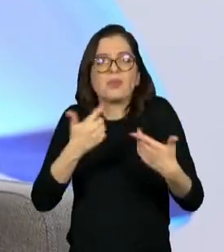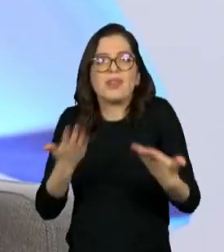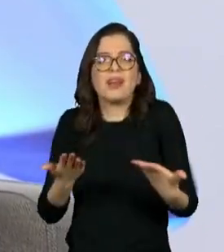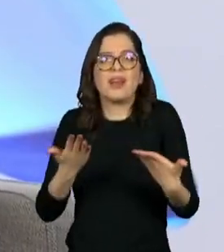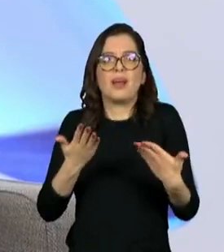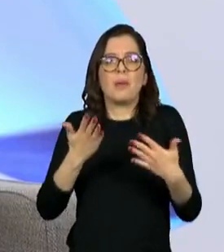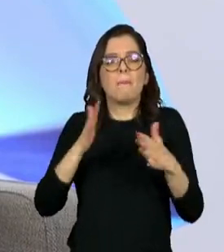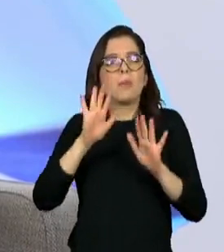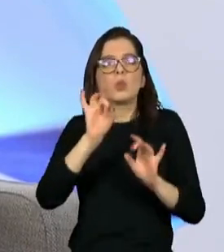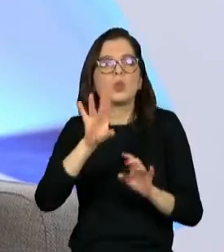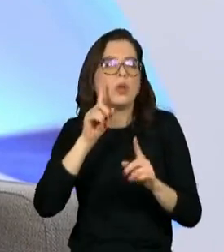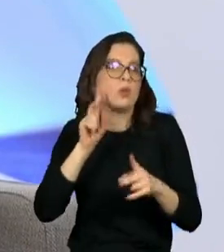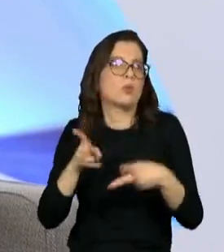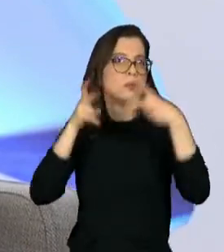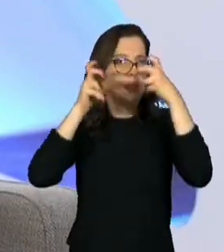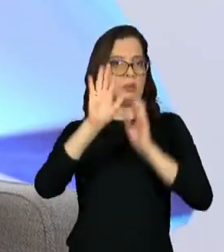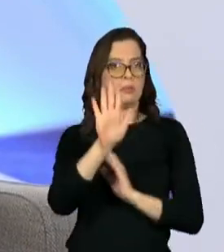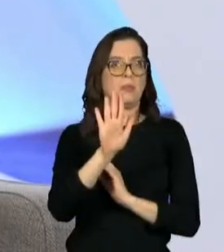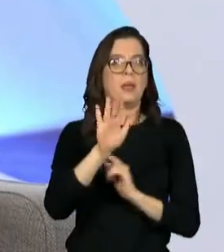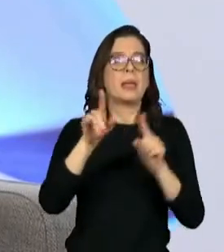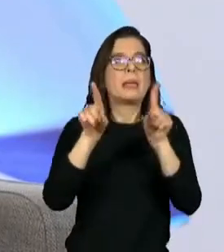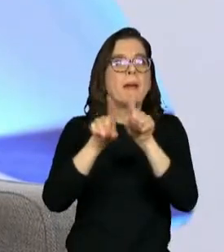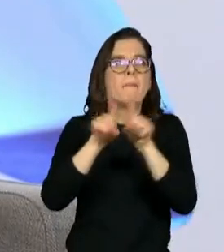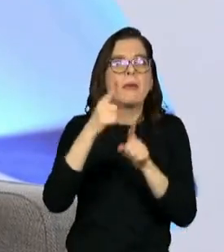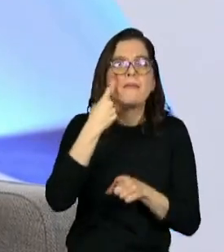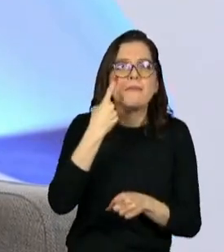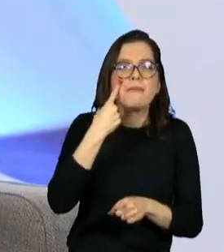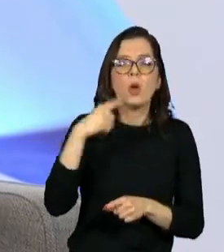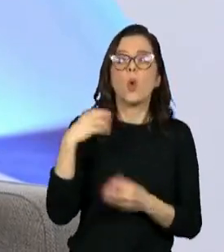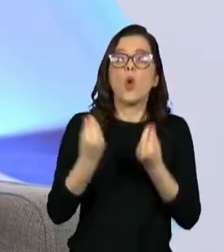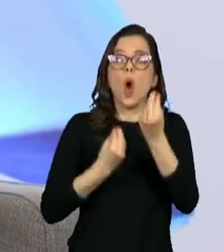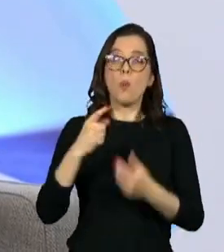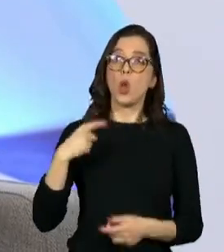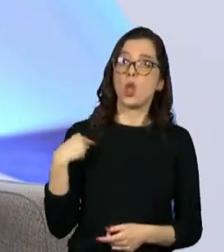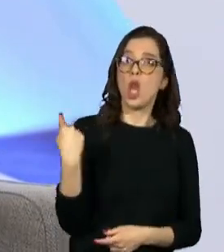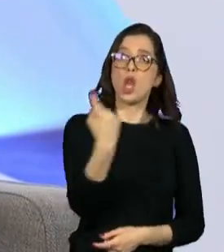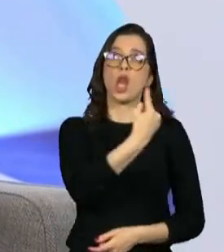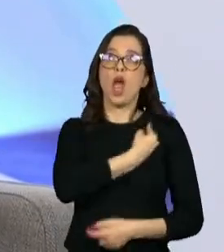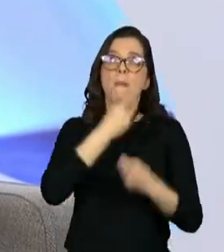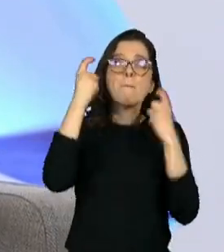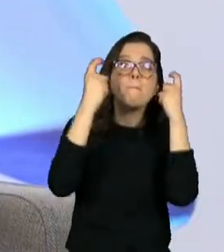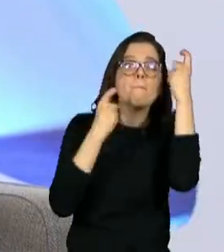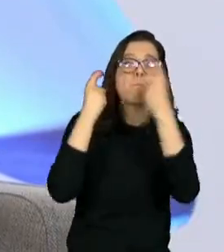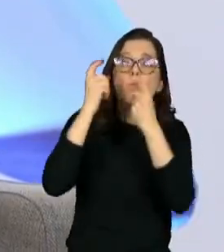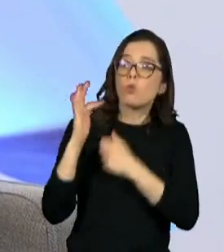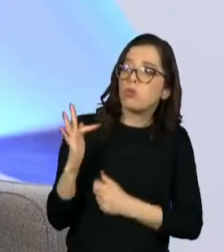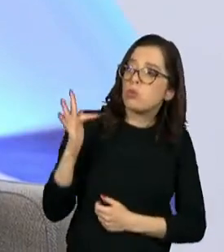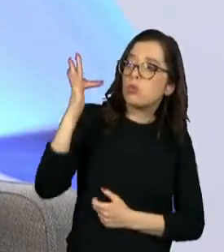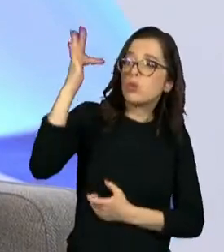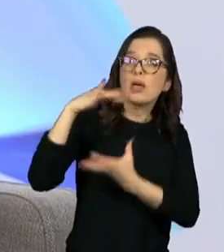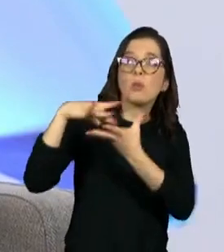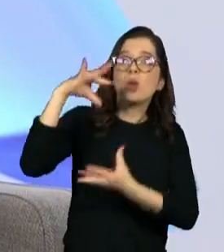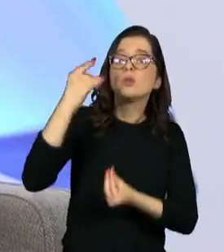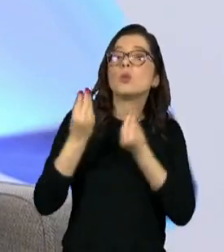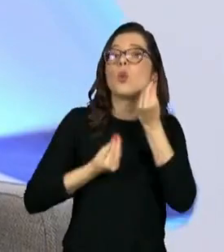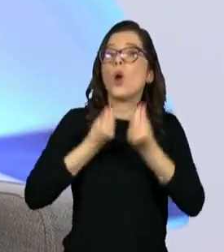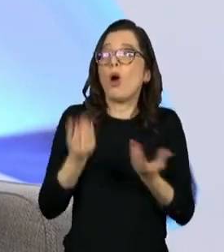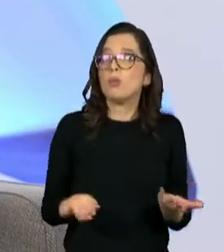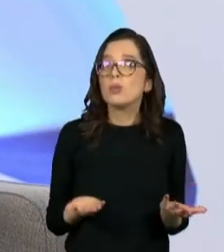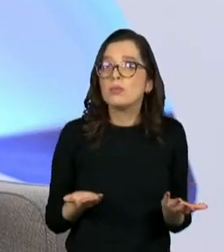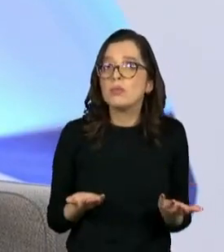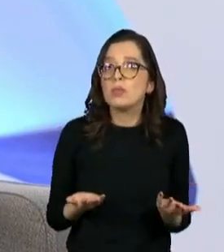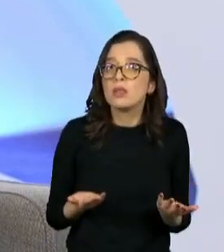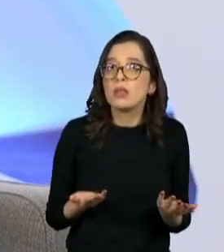that's not enough to notice. I think those of us who worry about the future